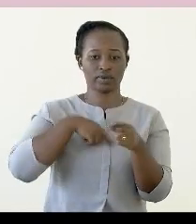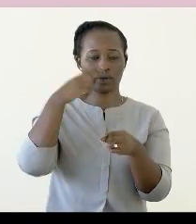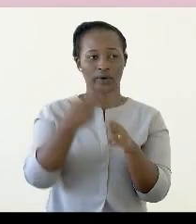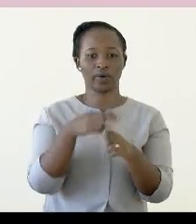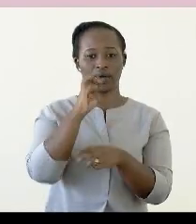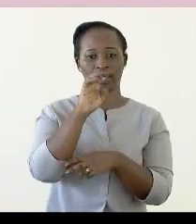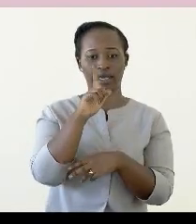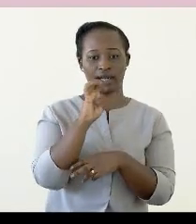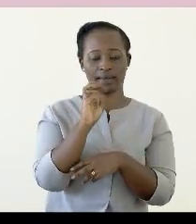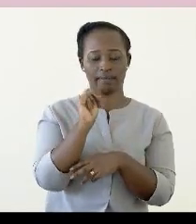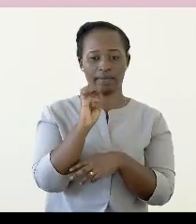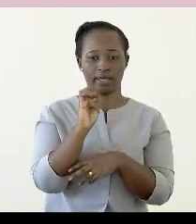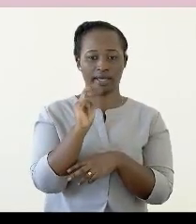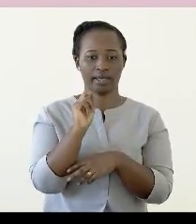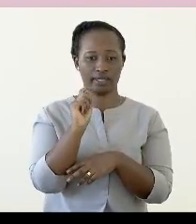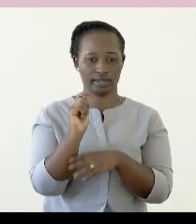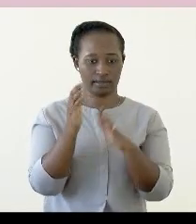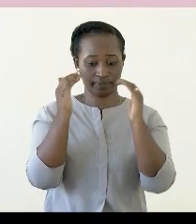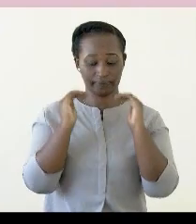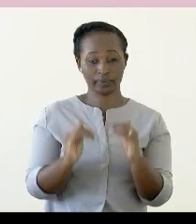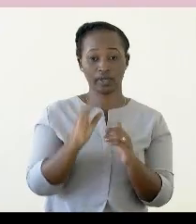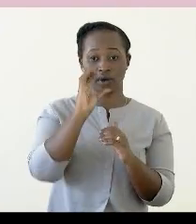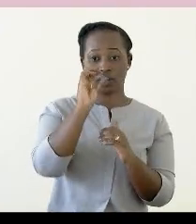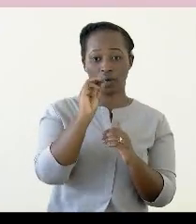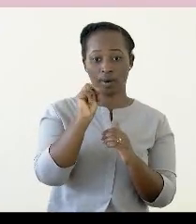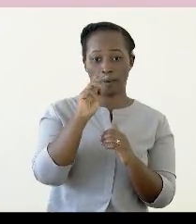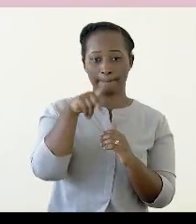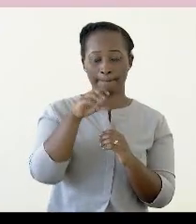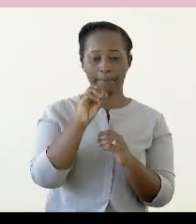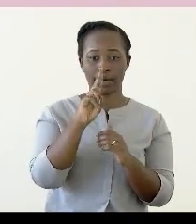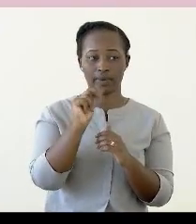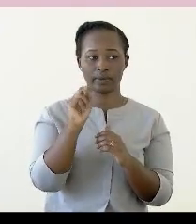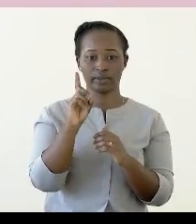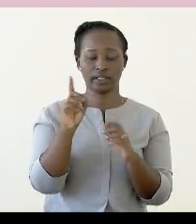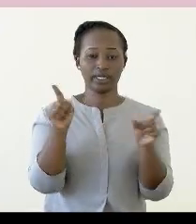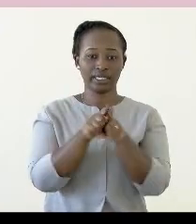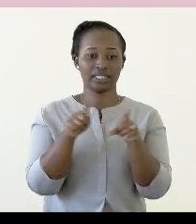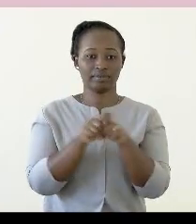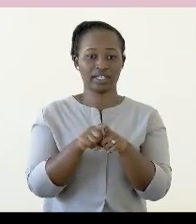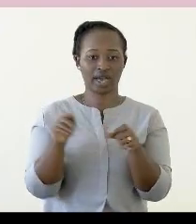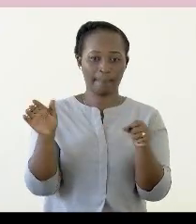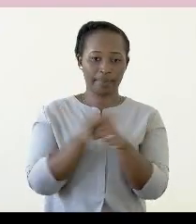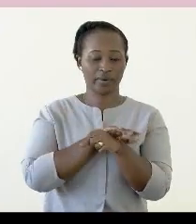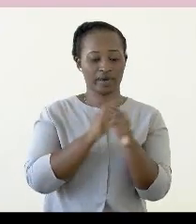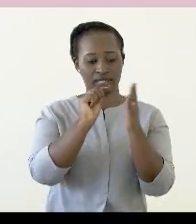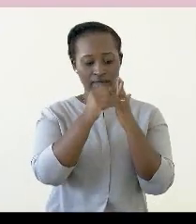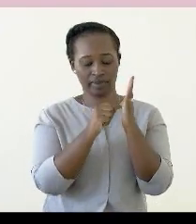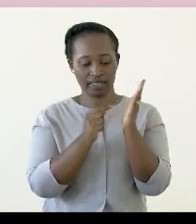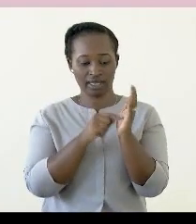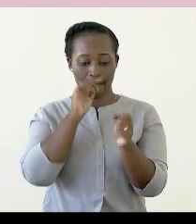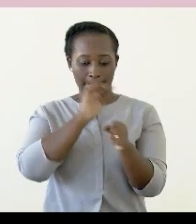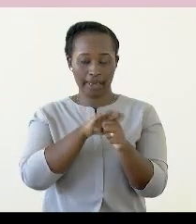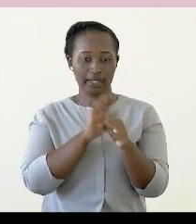compound is defined as a pure substance made up of 2 or more elements